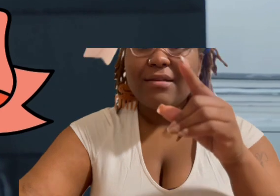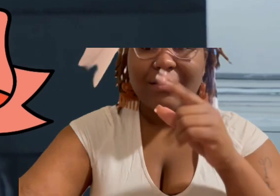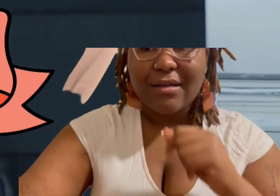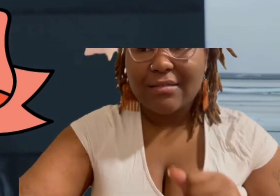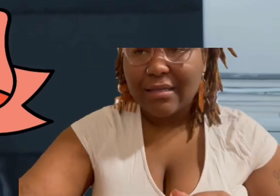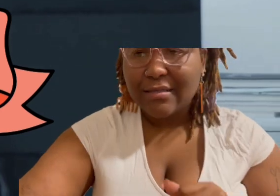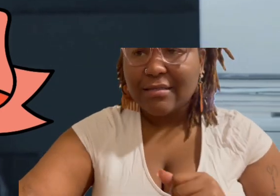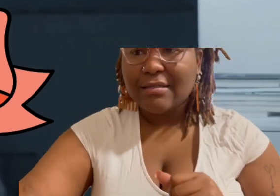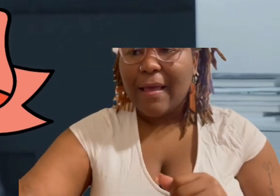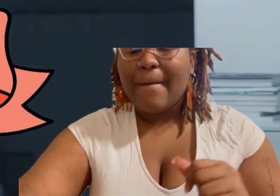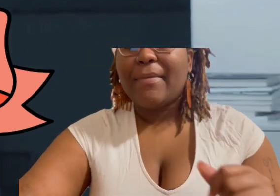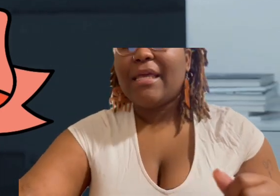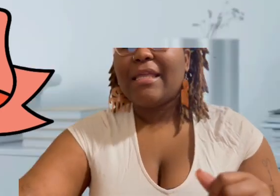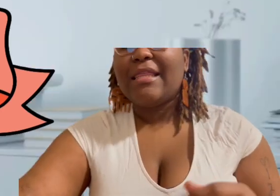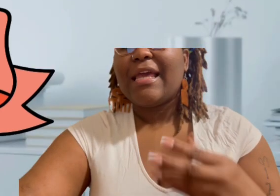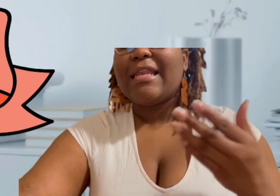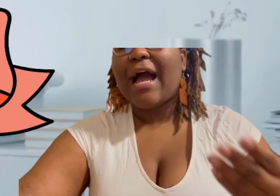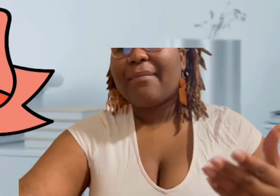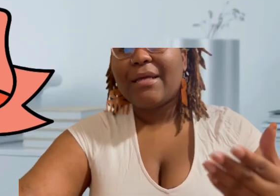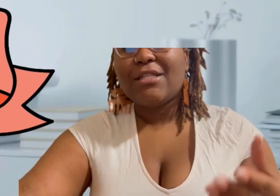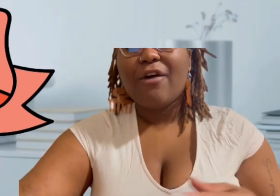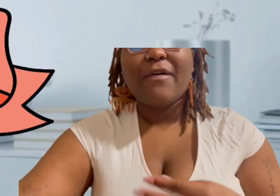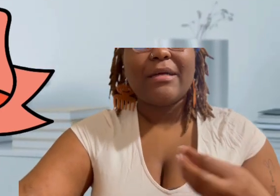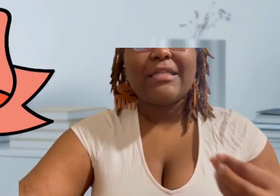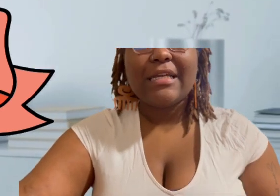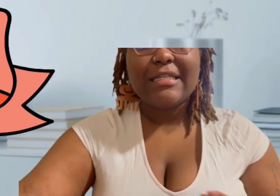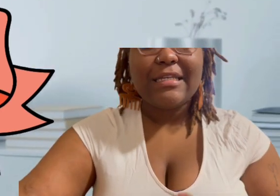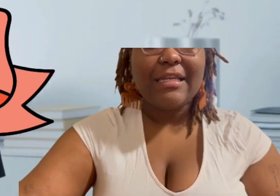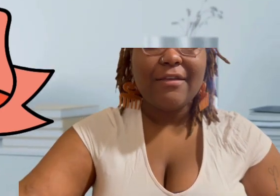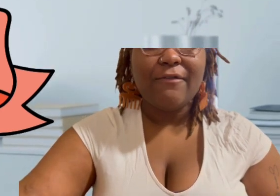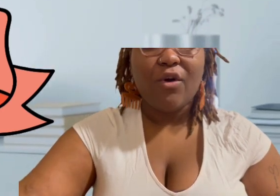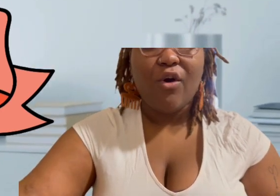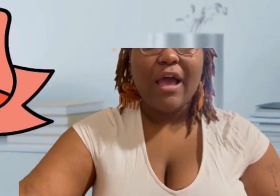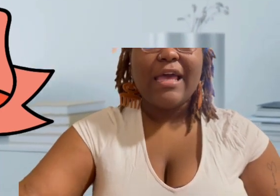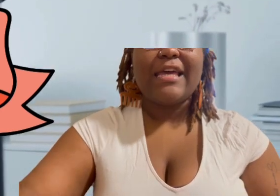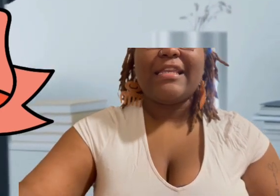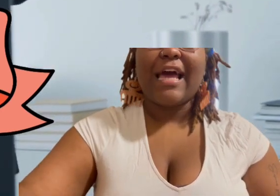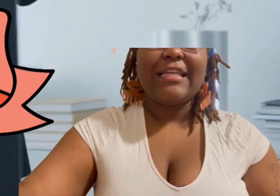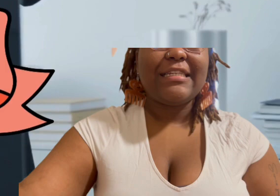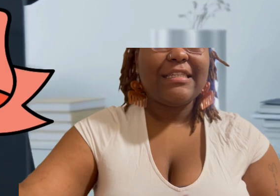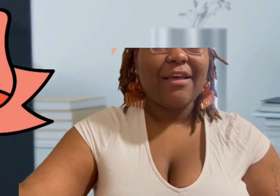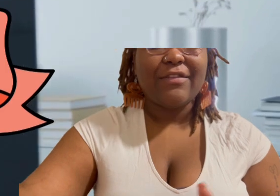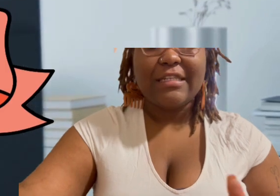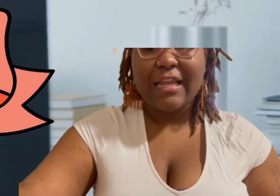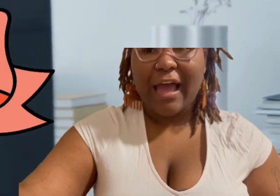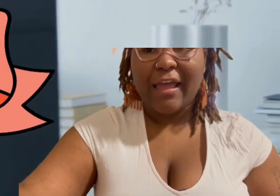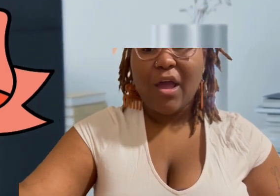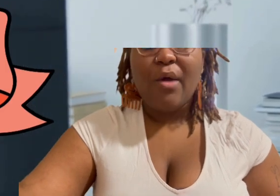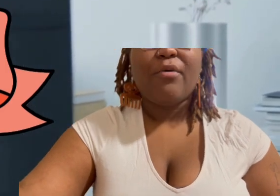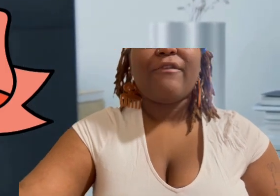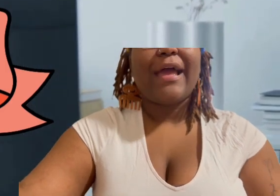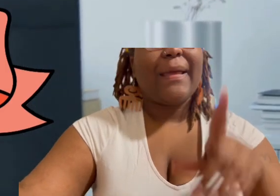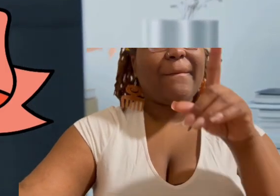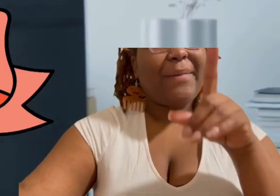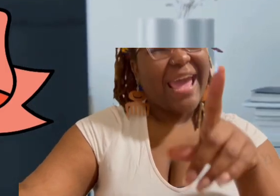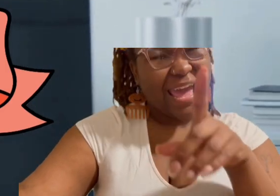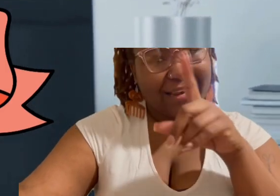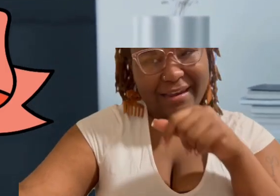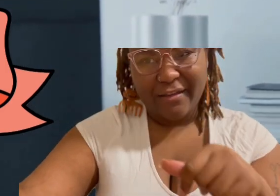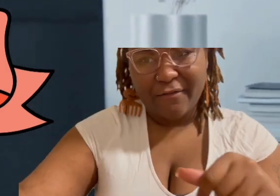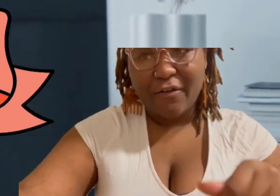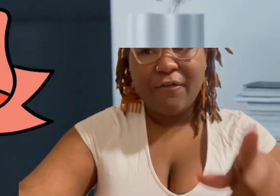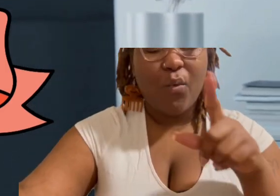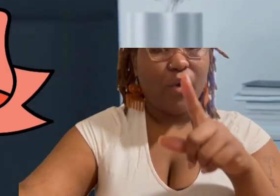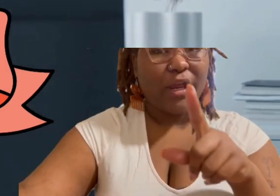their first successes being the enactment of a maternity leave law in 1979, providing